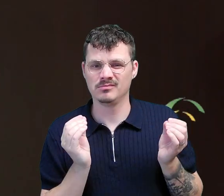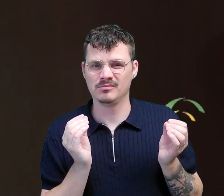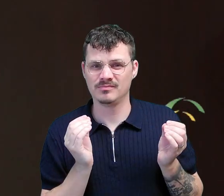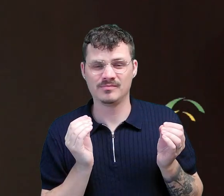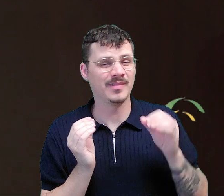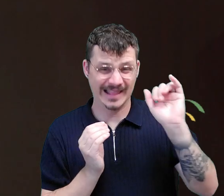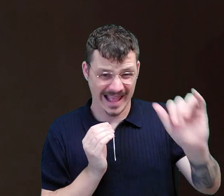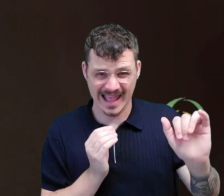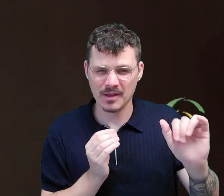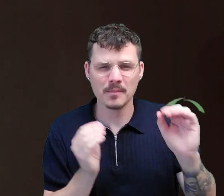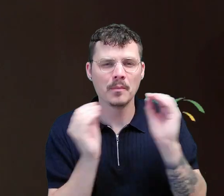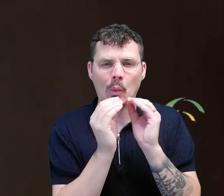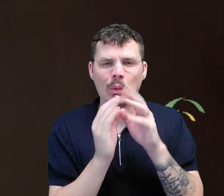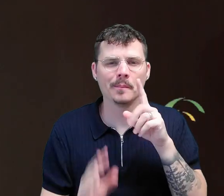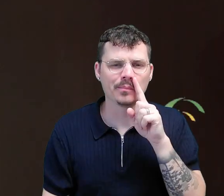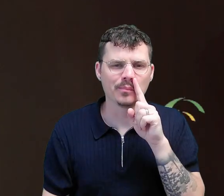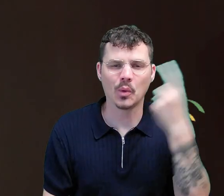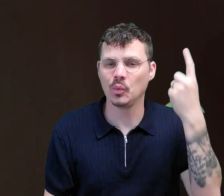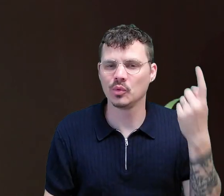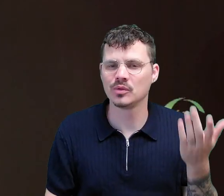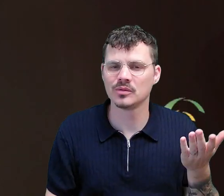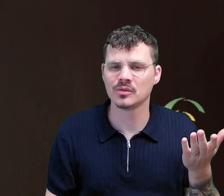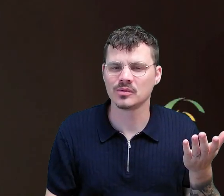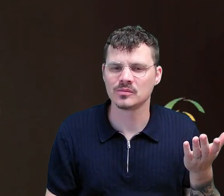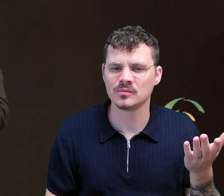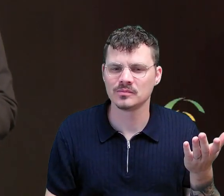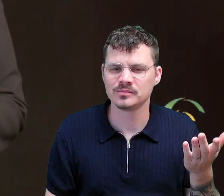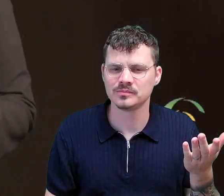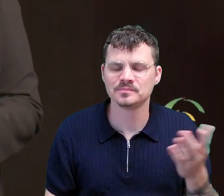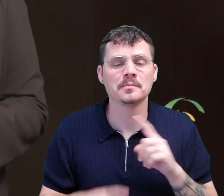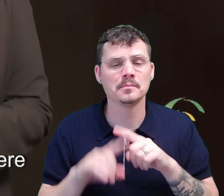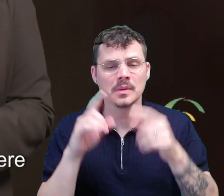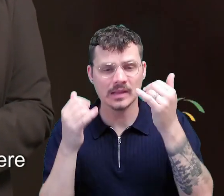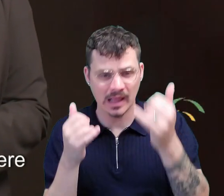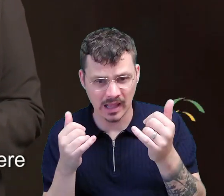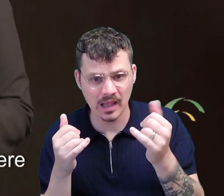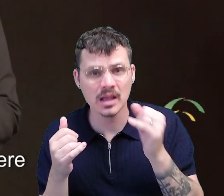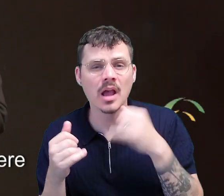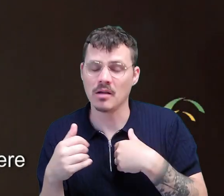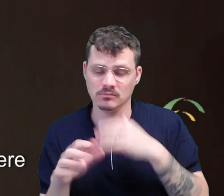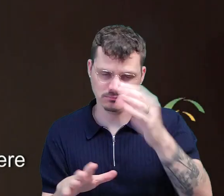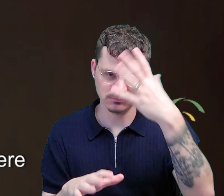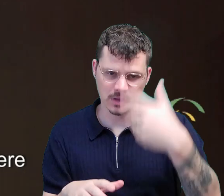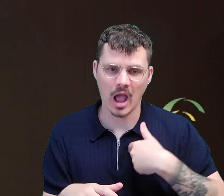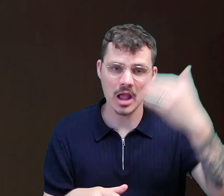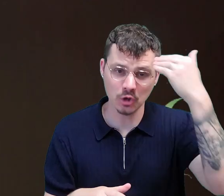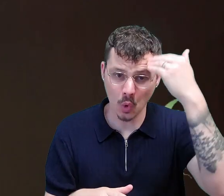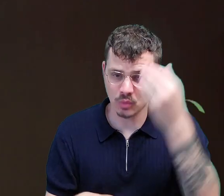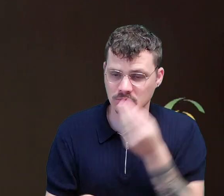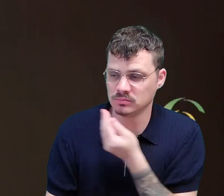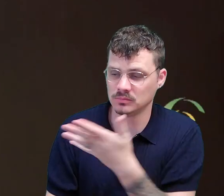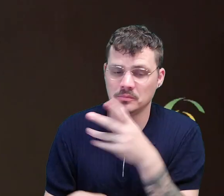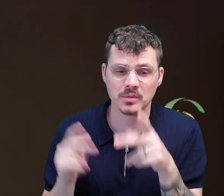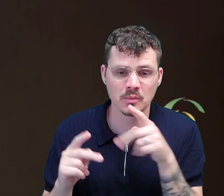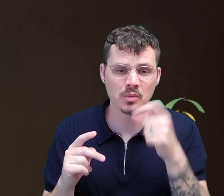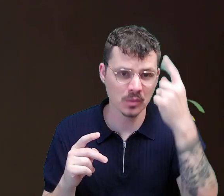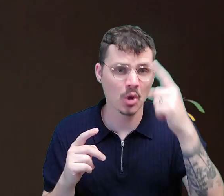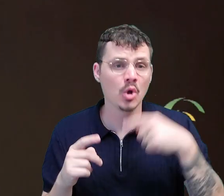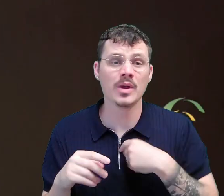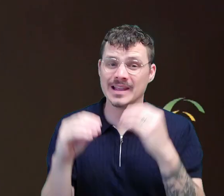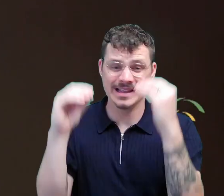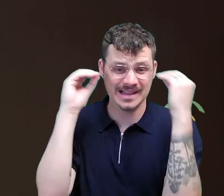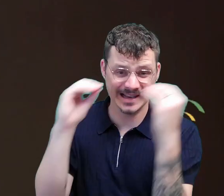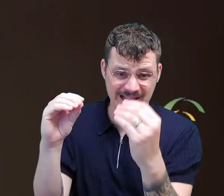That's just boredom. But if I have known a number of people where when the